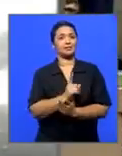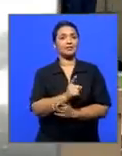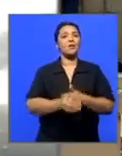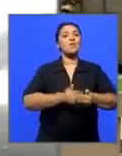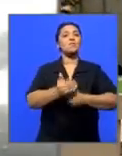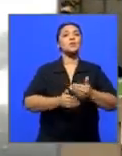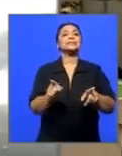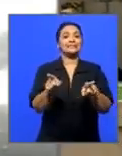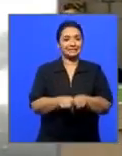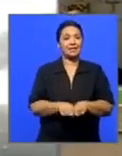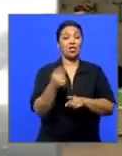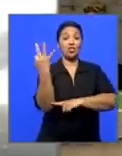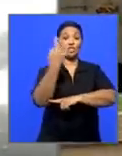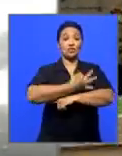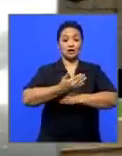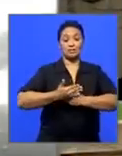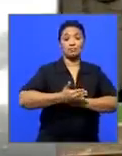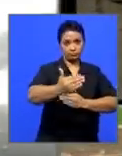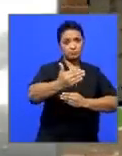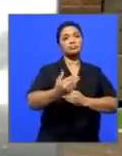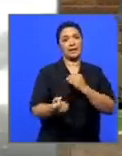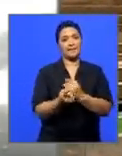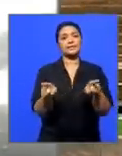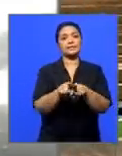process is going to be lasting for the next 3 days.